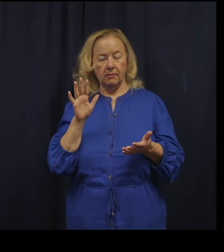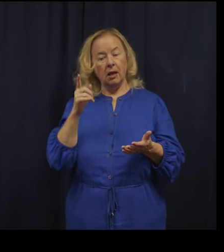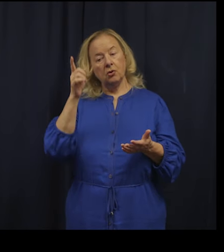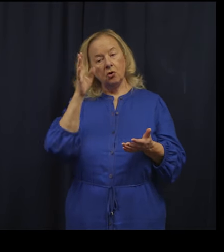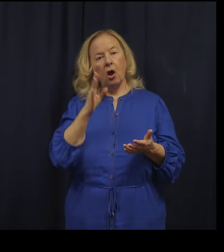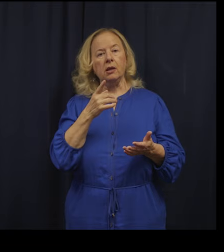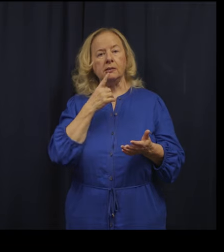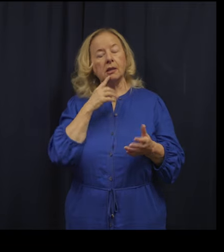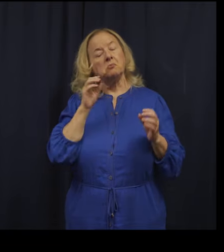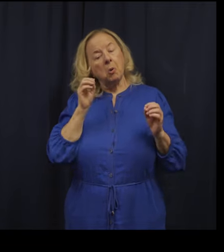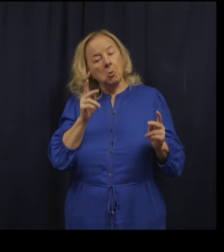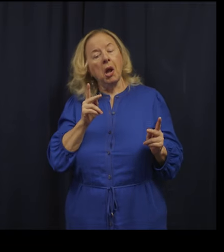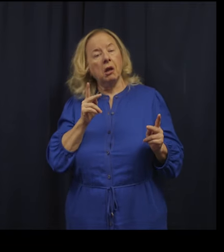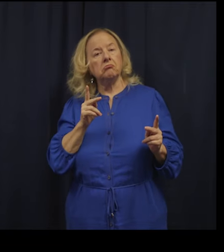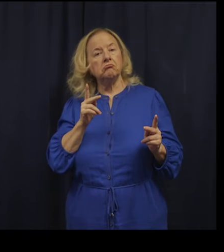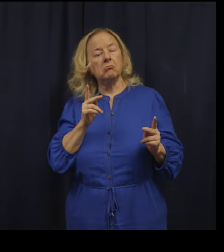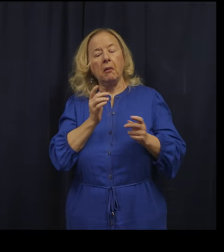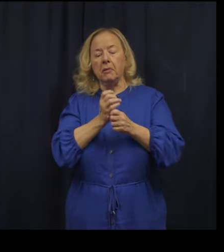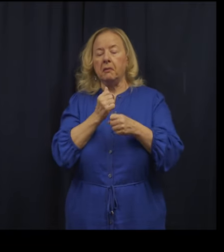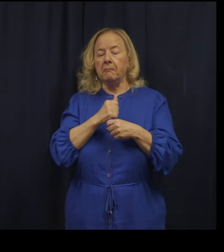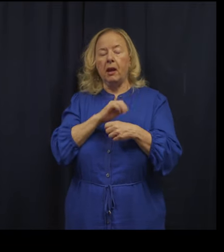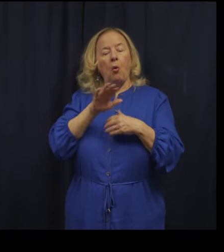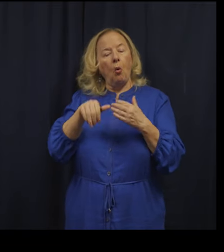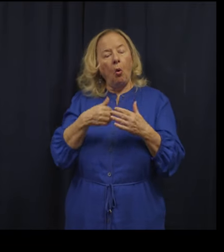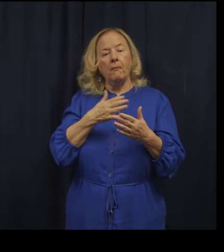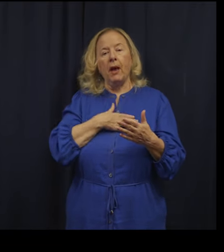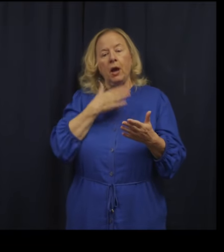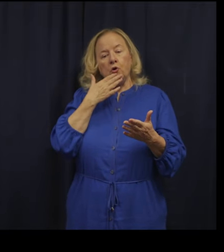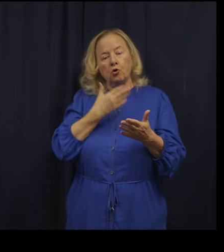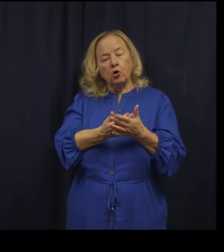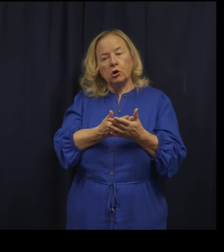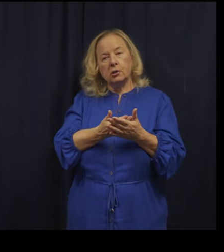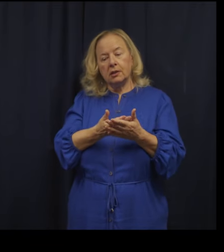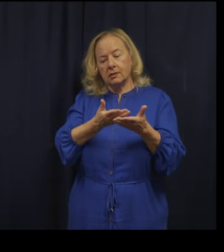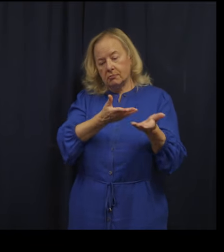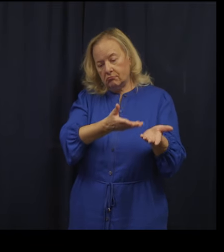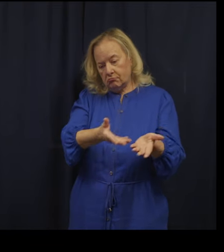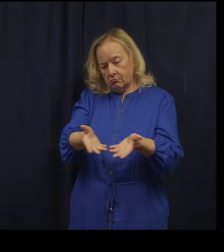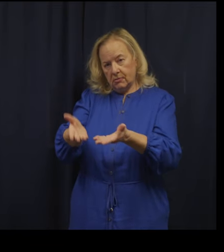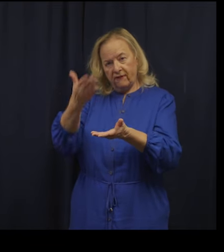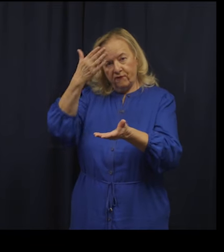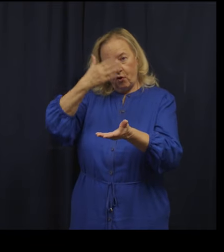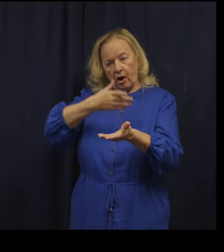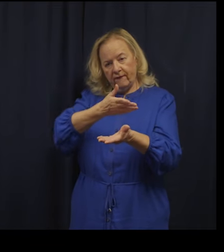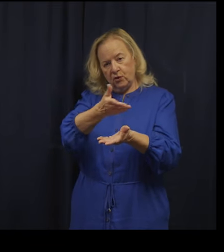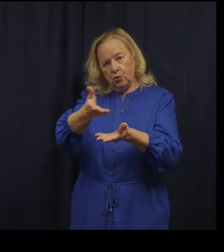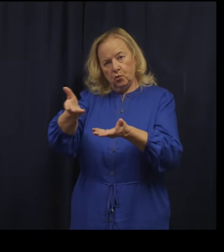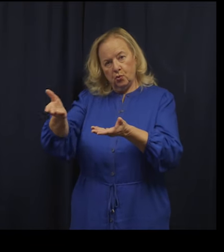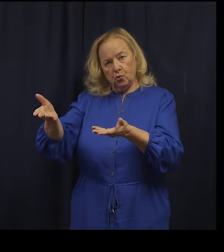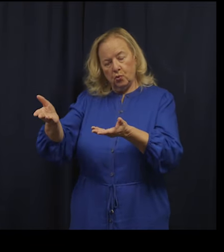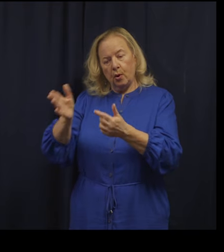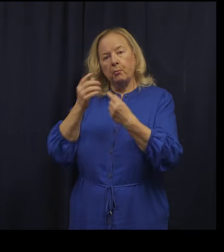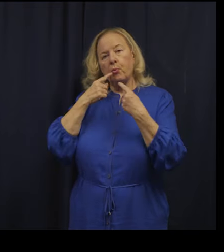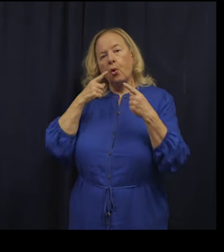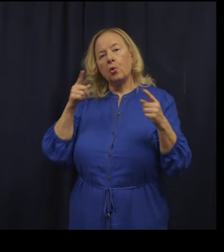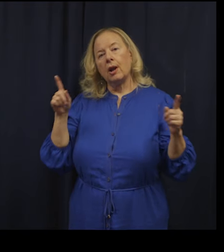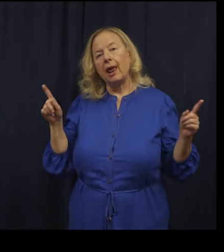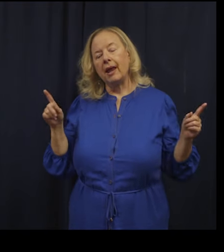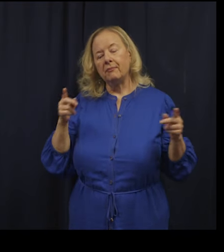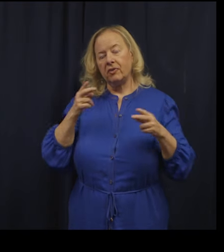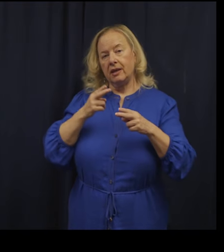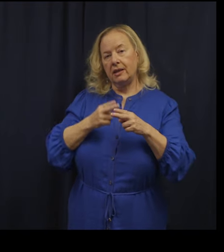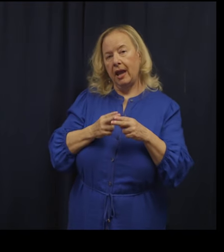And God says, okay, I'm going to make all my goodness pass before you, and I will proclaim